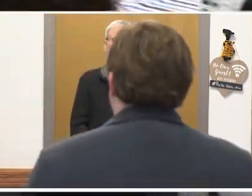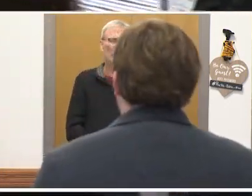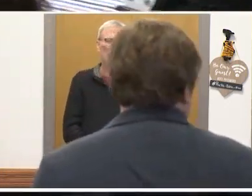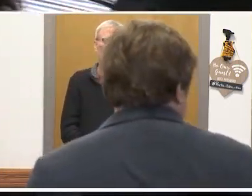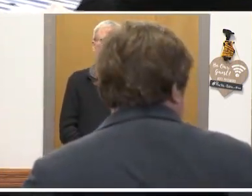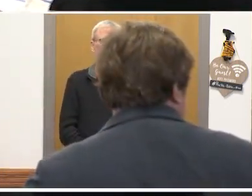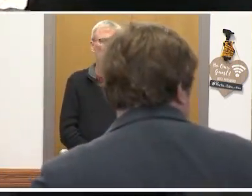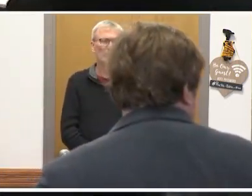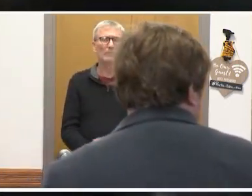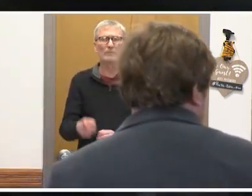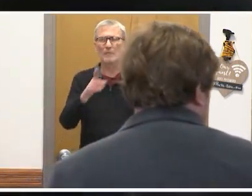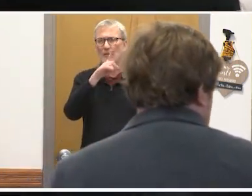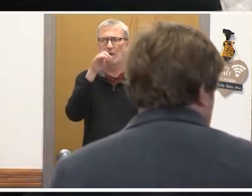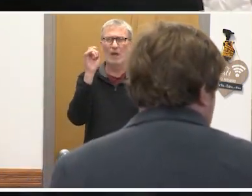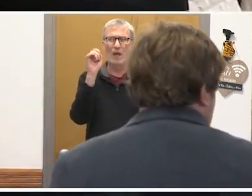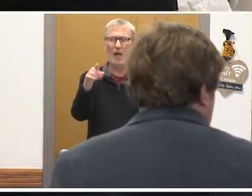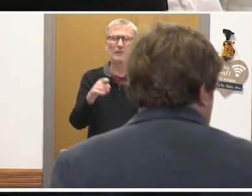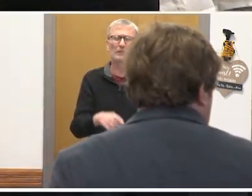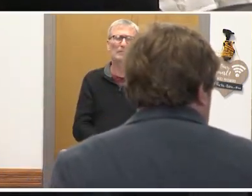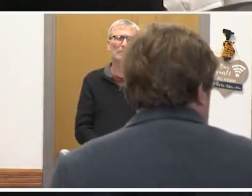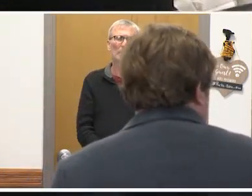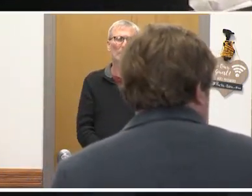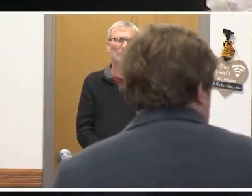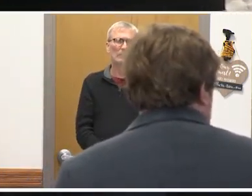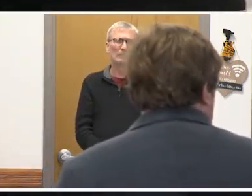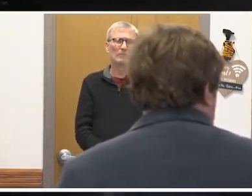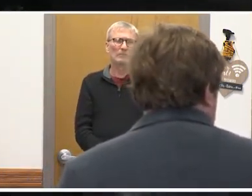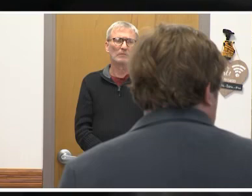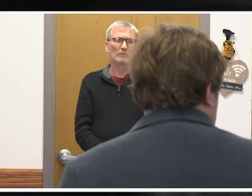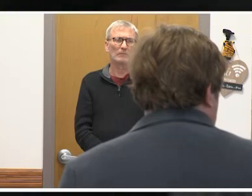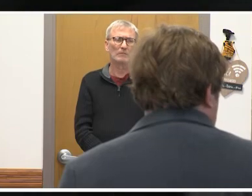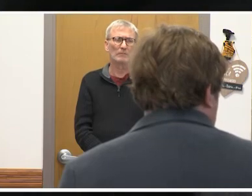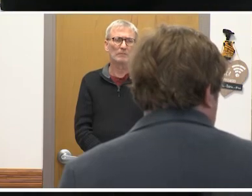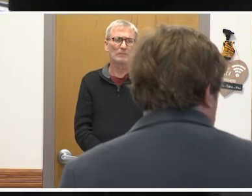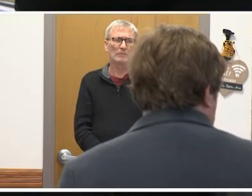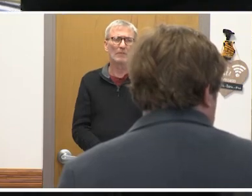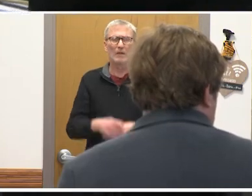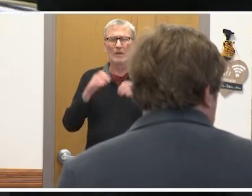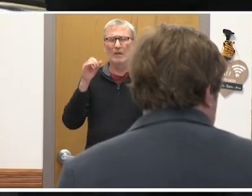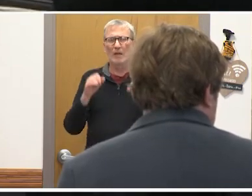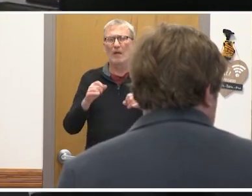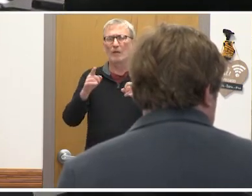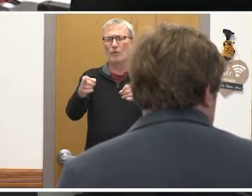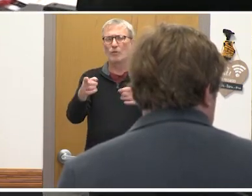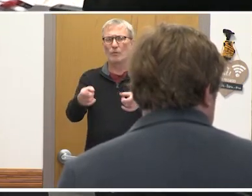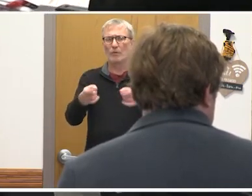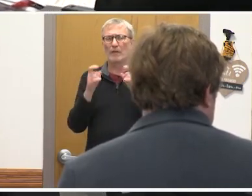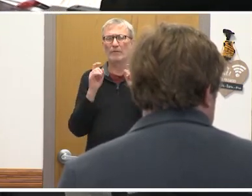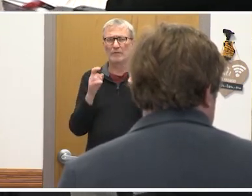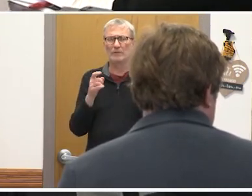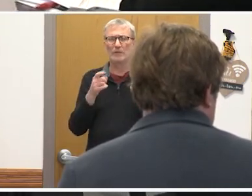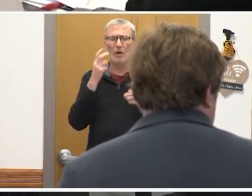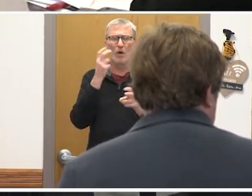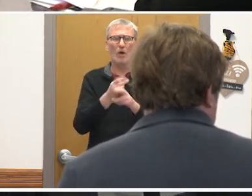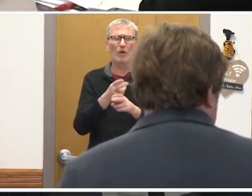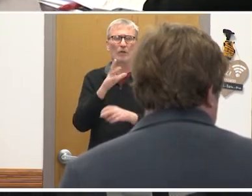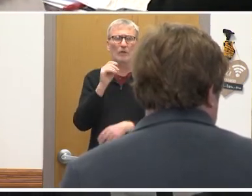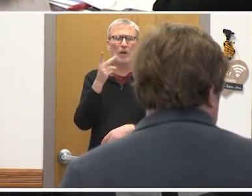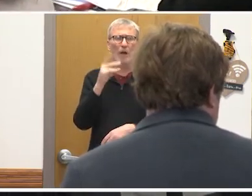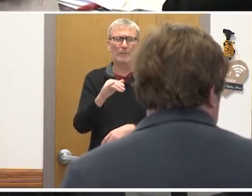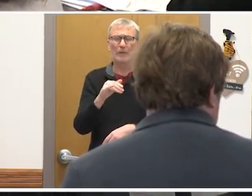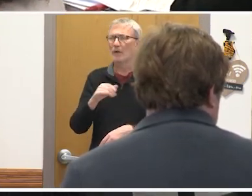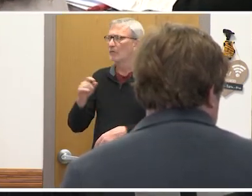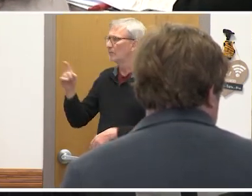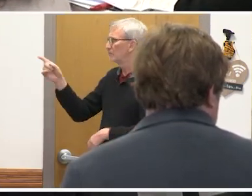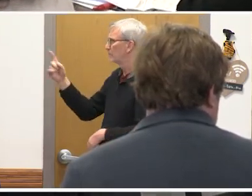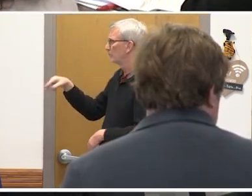I would just like to ask, is there opportunity for a hard copy of this presentation? And